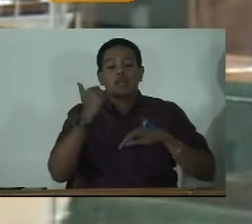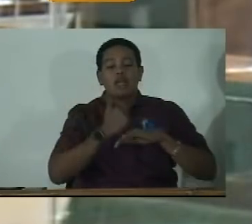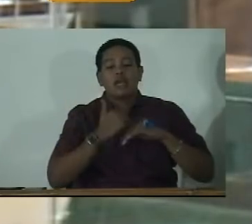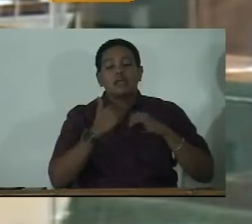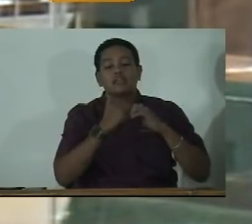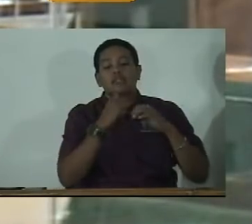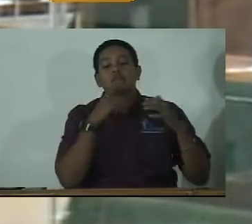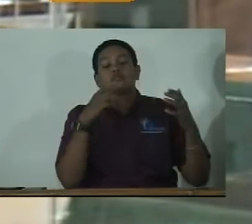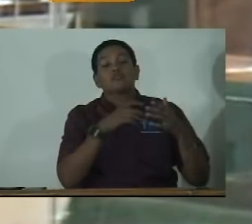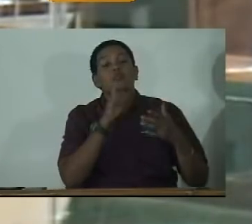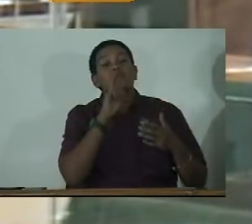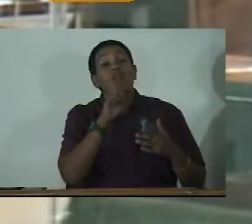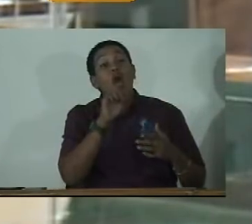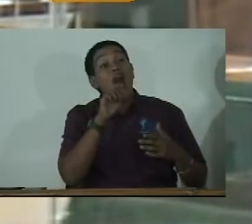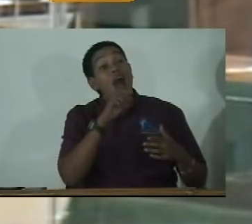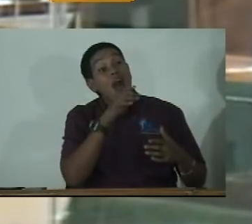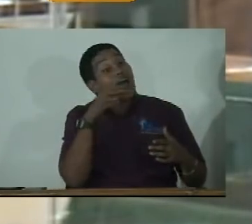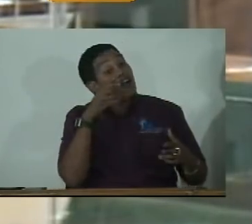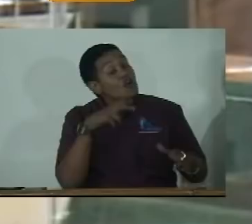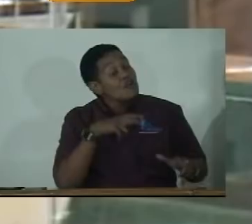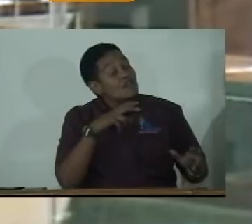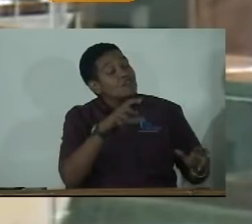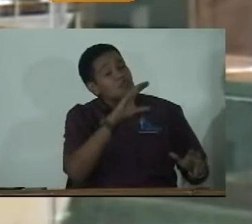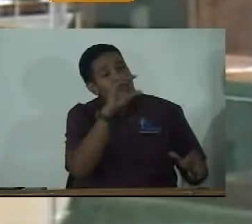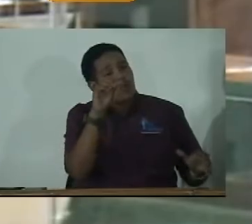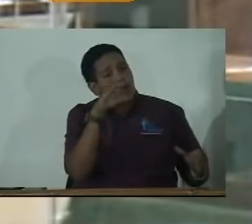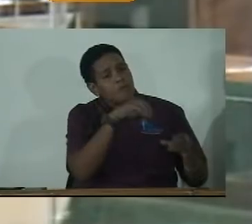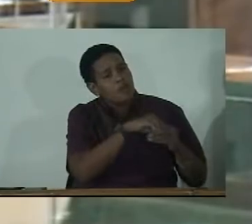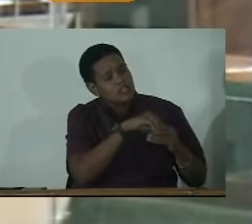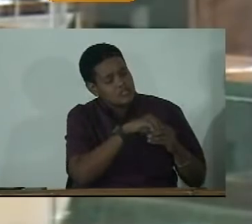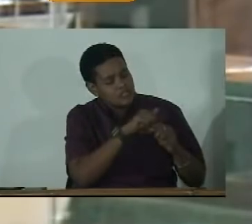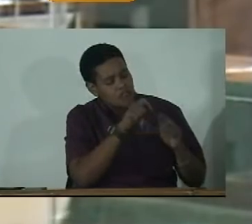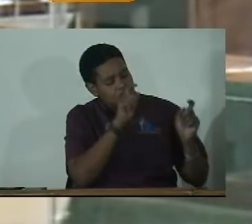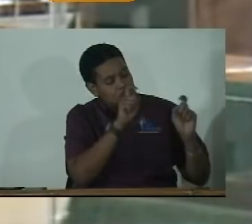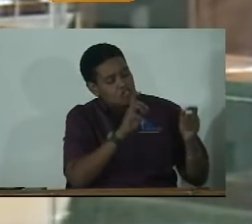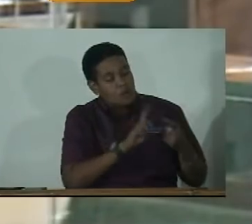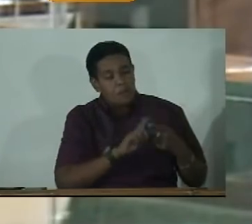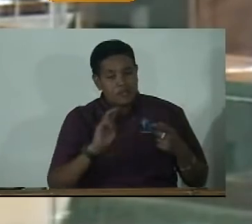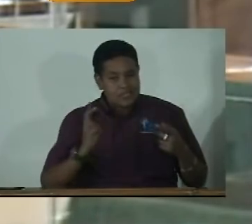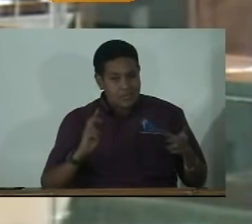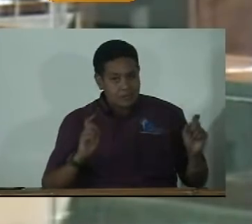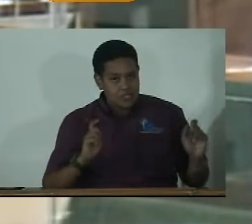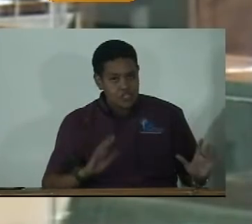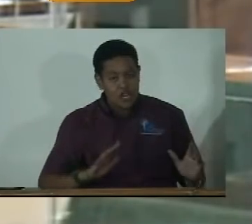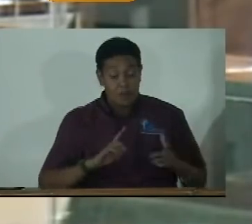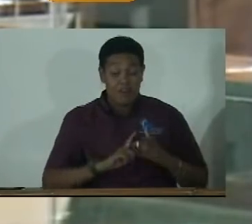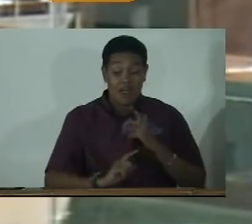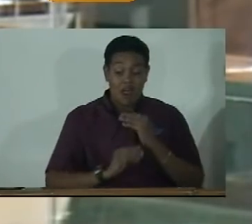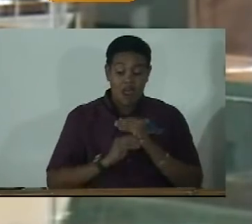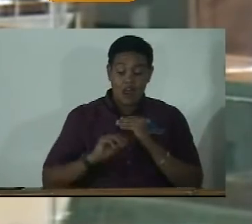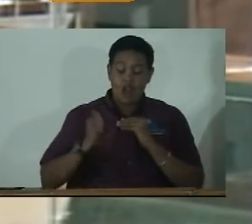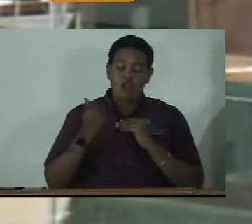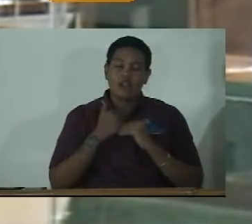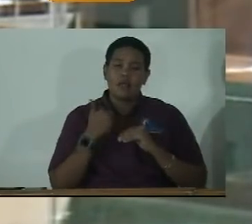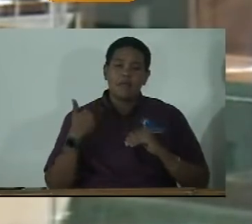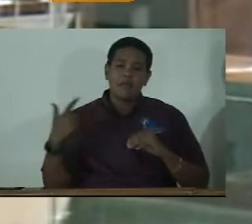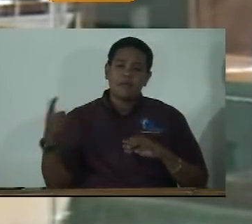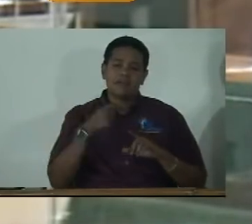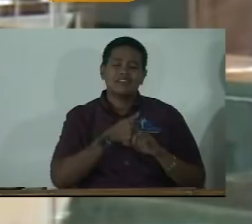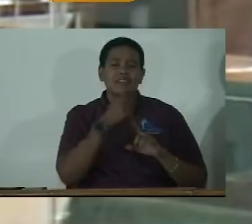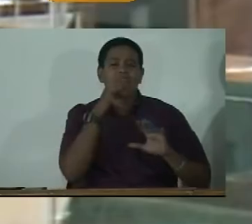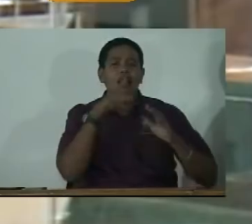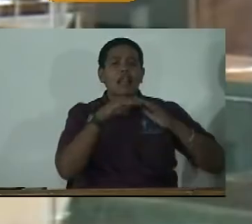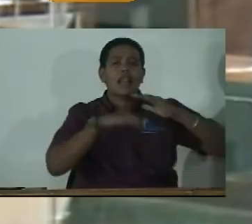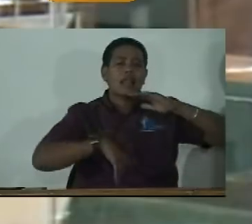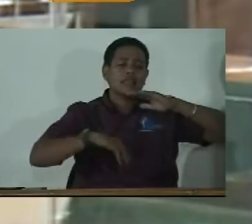the Agro-Investment Corporation, consisting of the chairman and the deputy chairman, and such other members not being less than